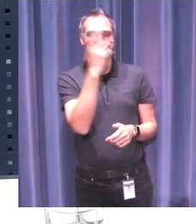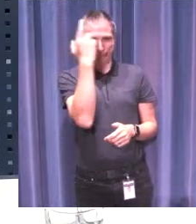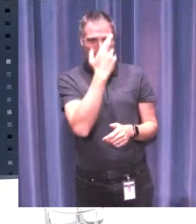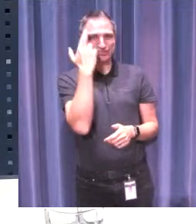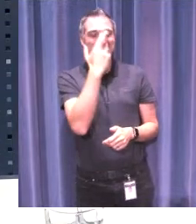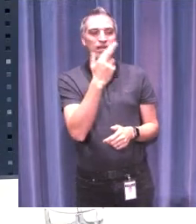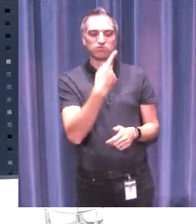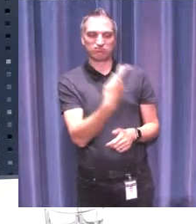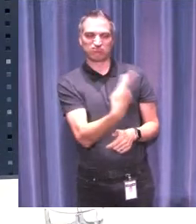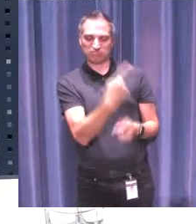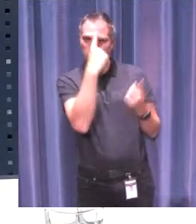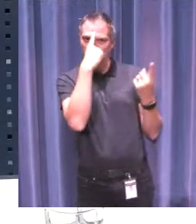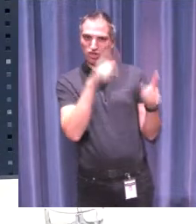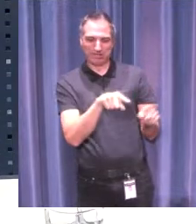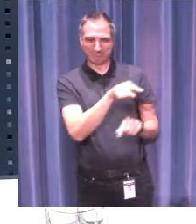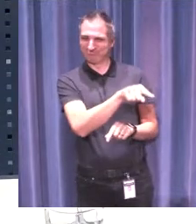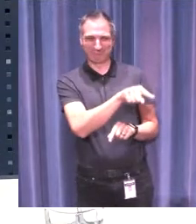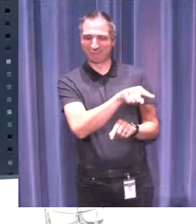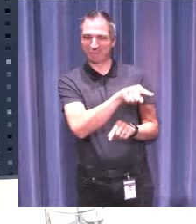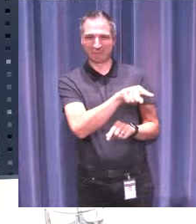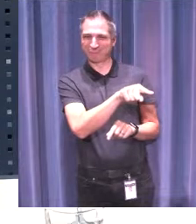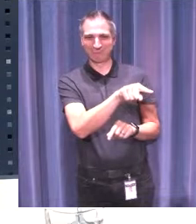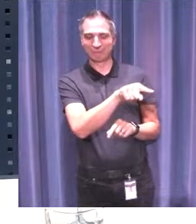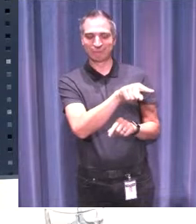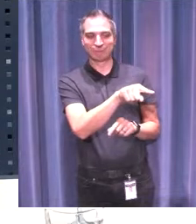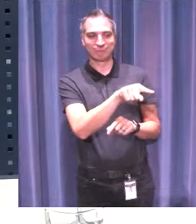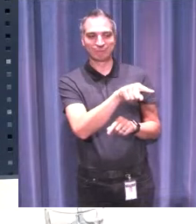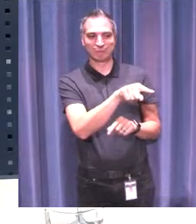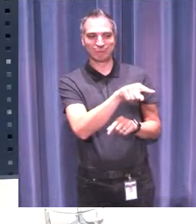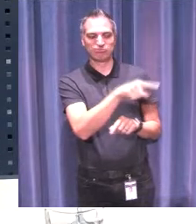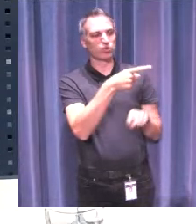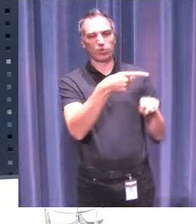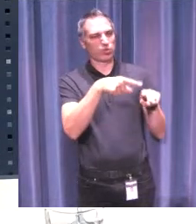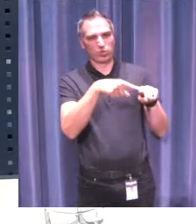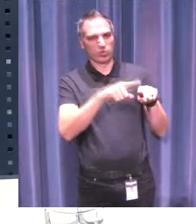that he wasn't in a position to